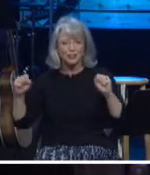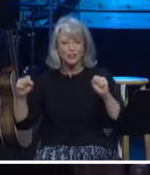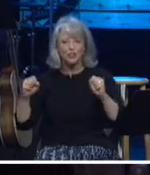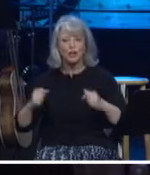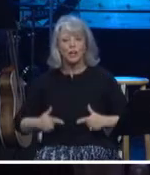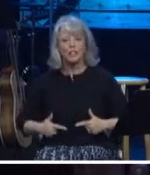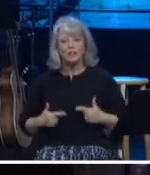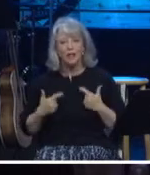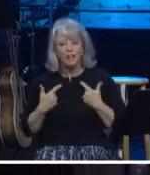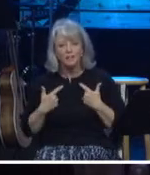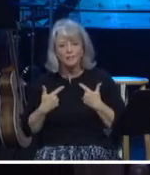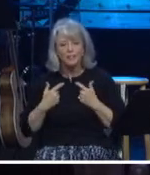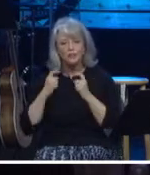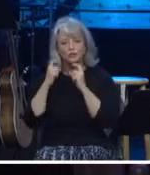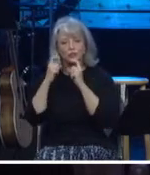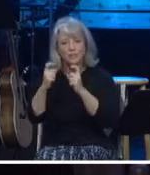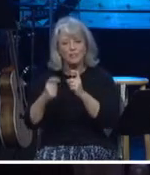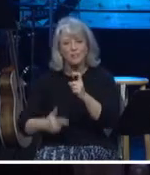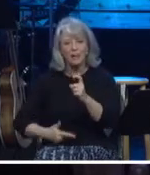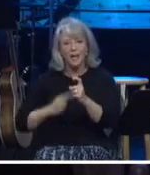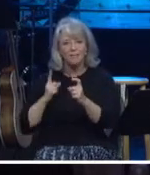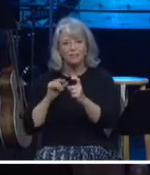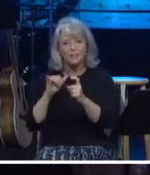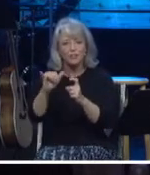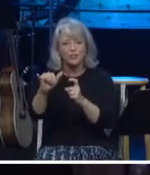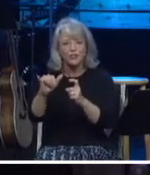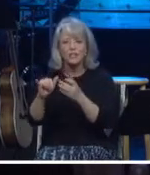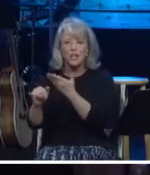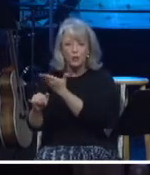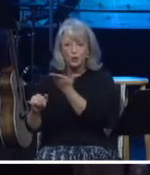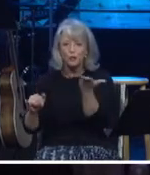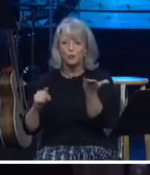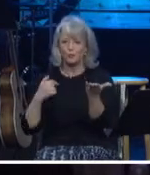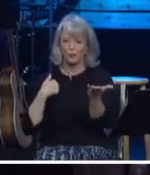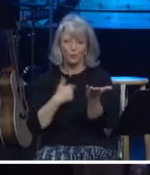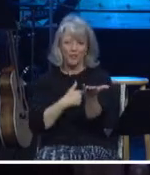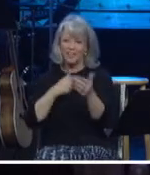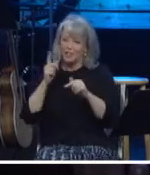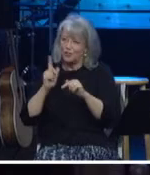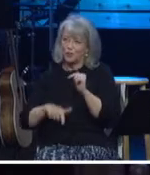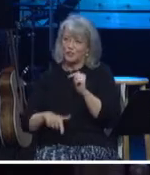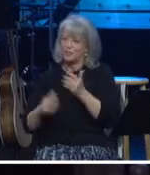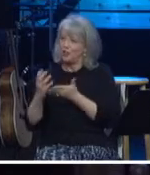life. Life, an eternity we could never earn.